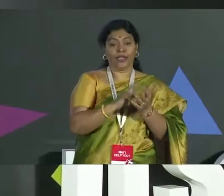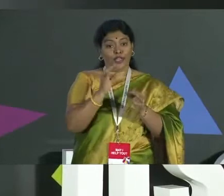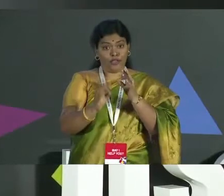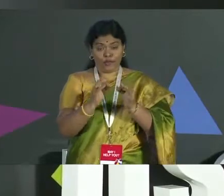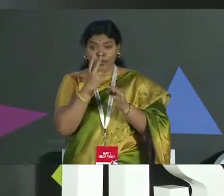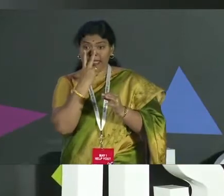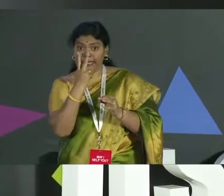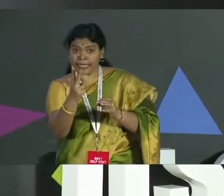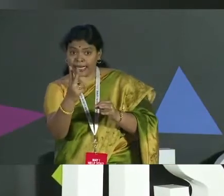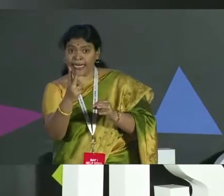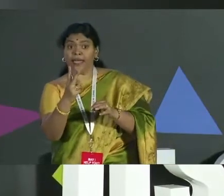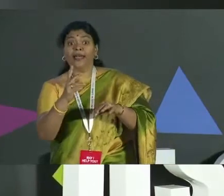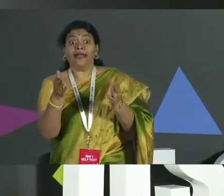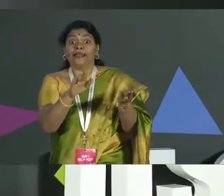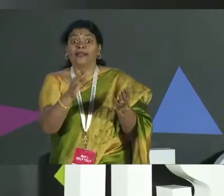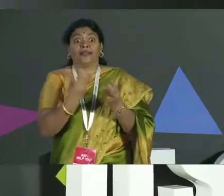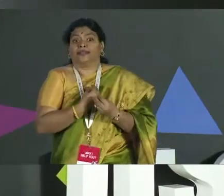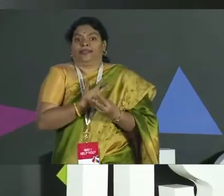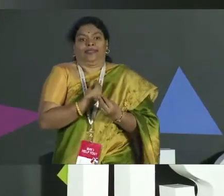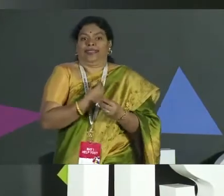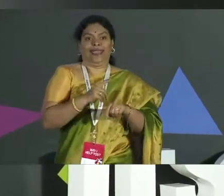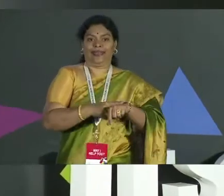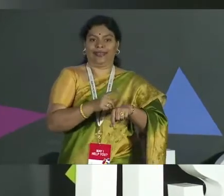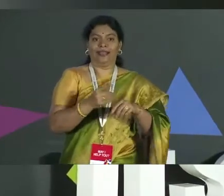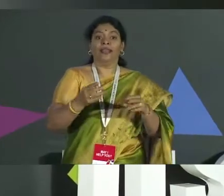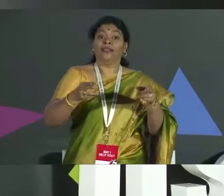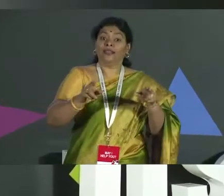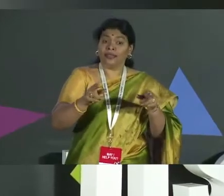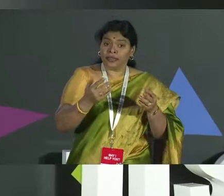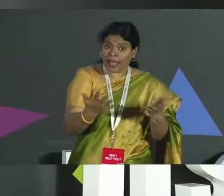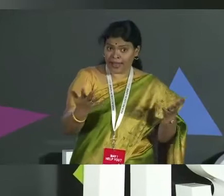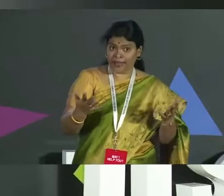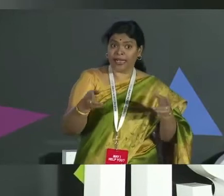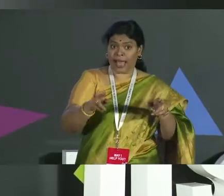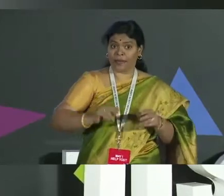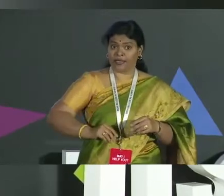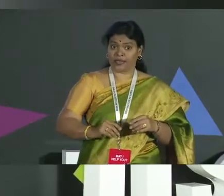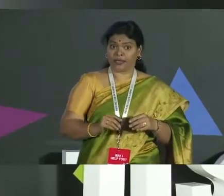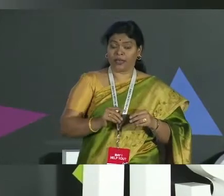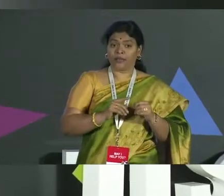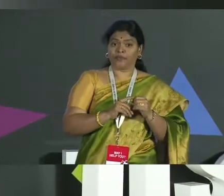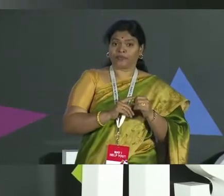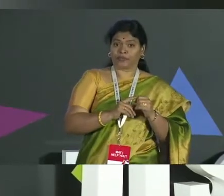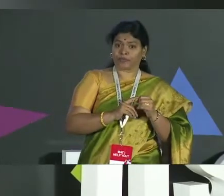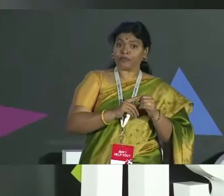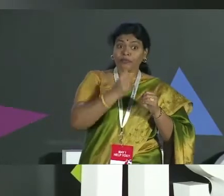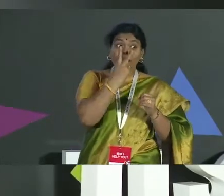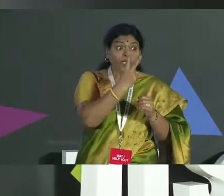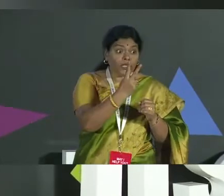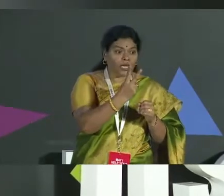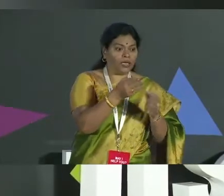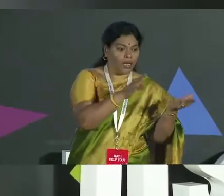time, then death is a very scary thing. Correct? Because, man, that's the end of it all. And then after that, that's the